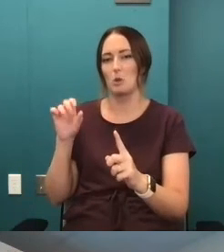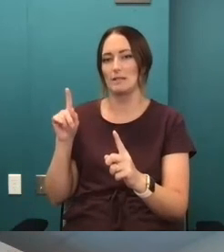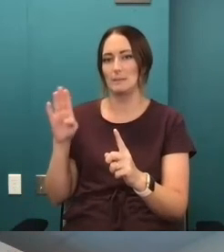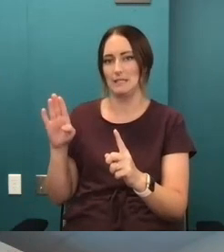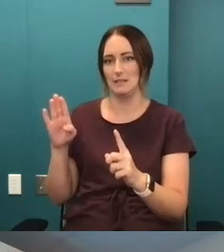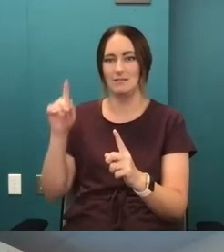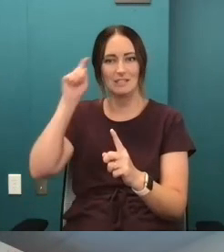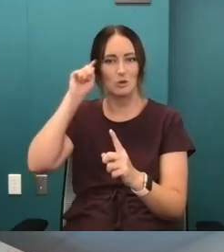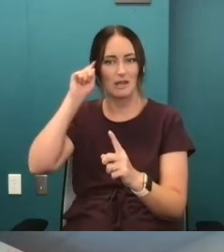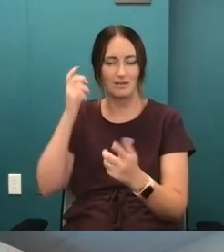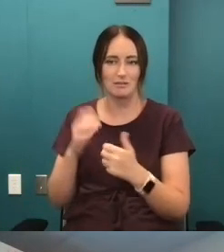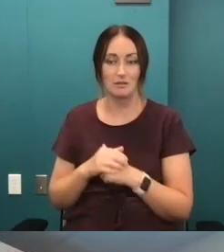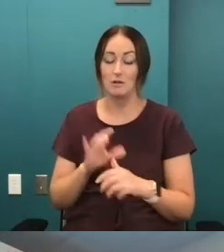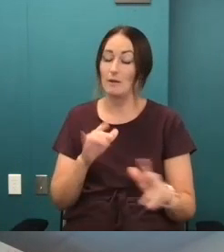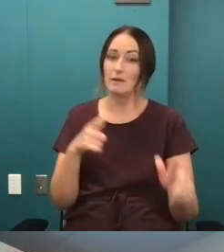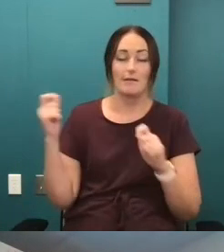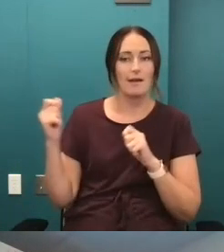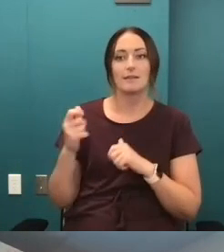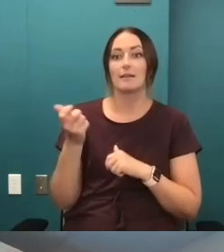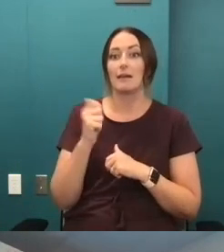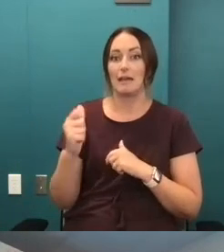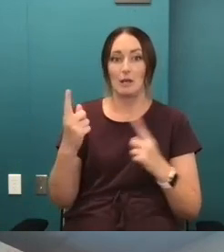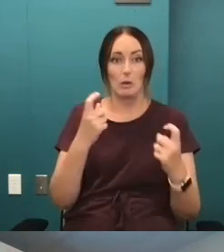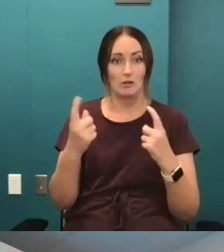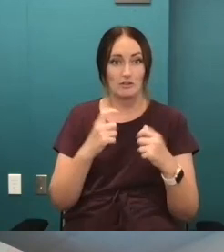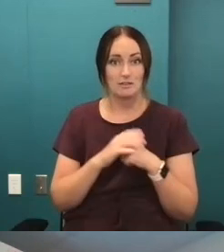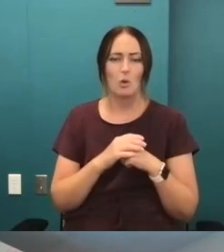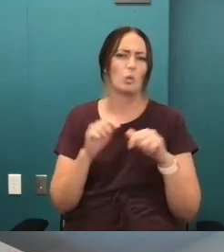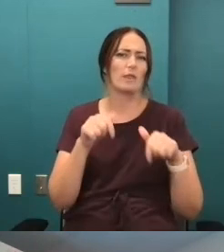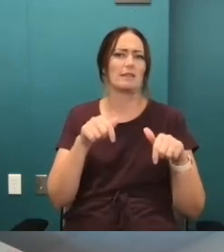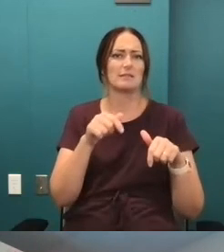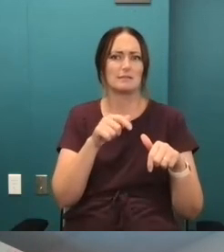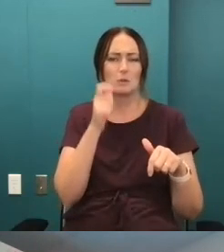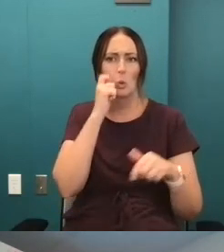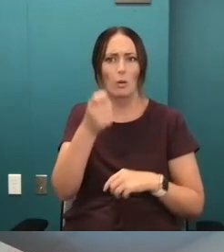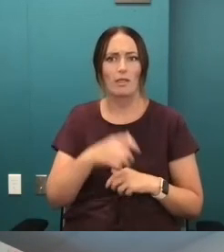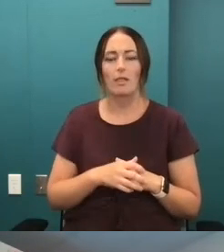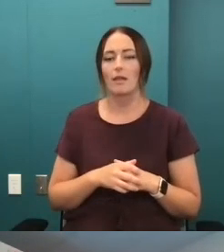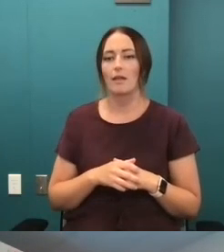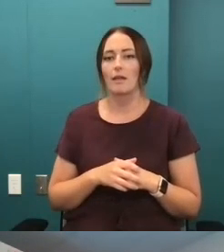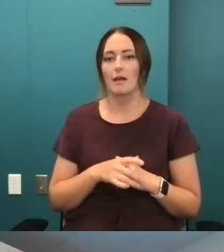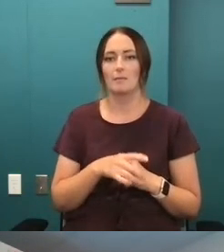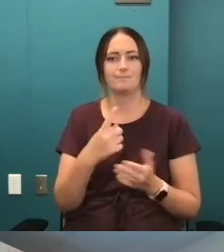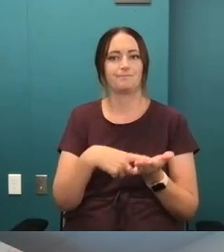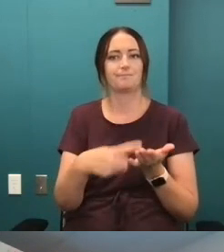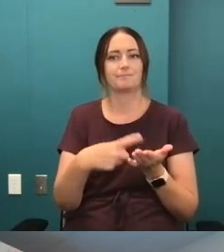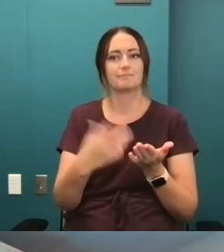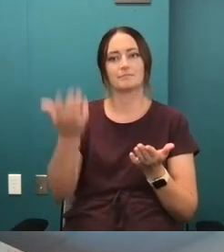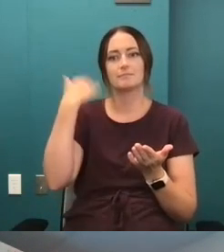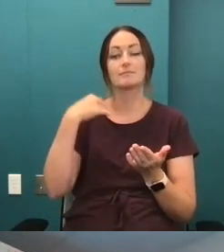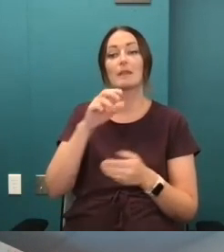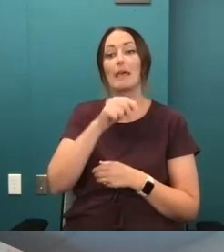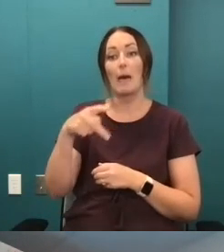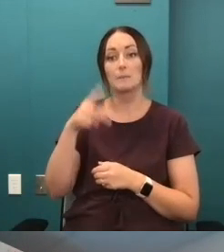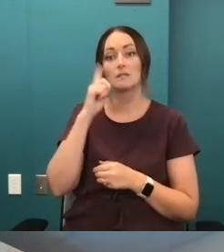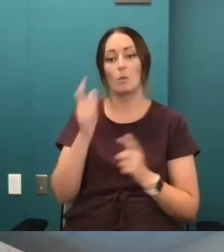Okay, that was fast. Any questions? Oh, this is really cool. So we were talking about this earlier about the apps for adjusting the hearing